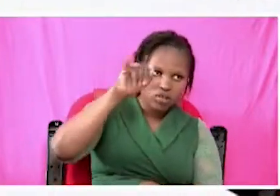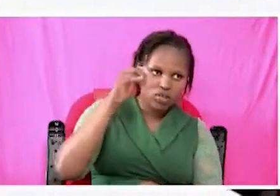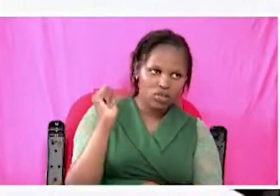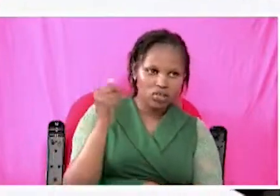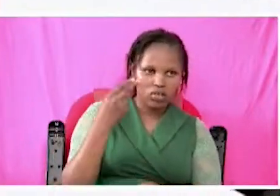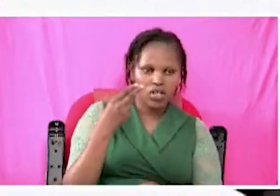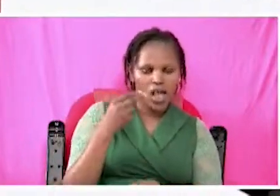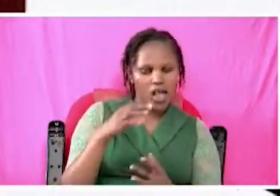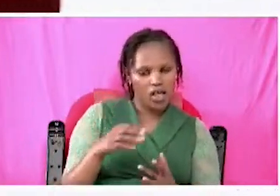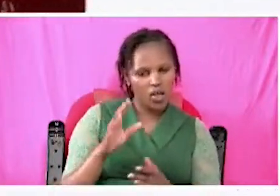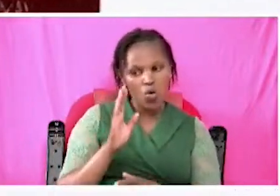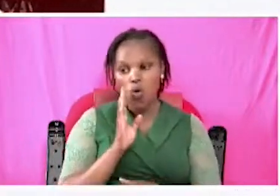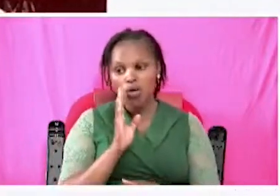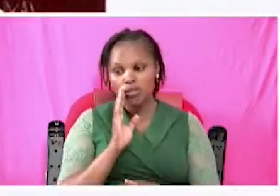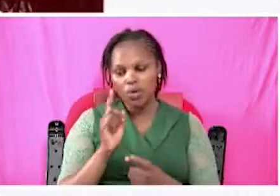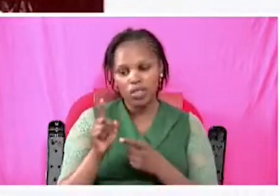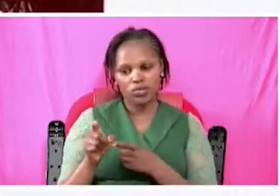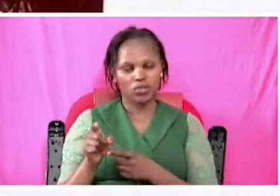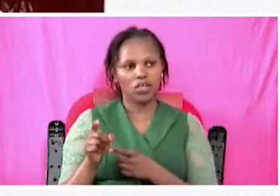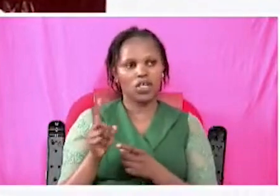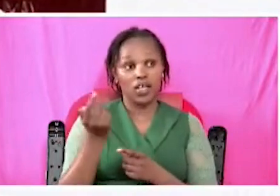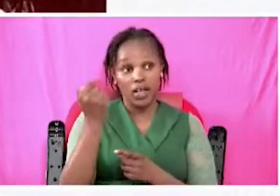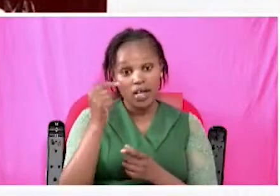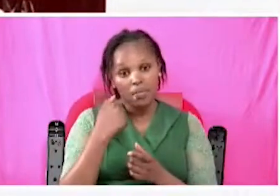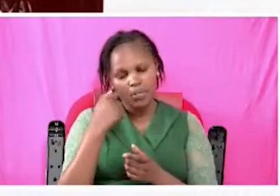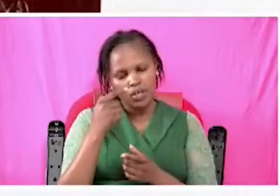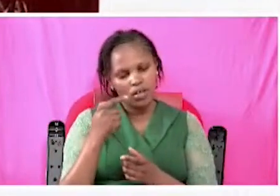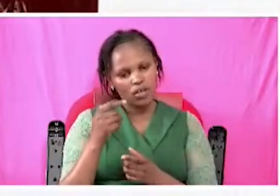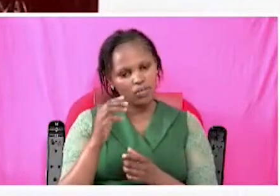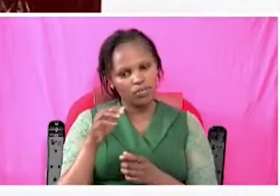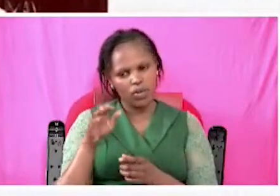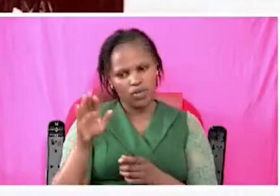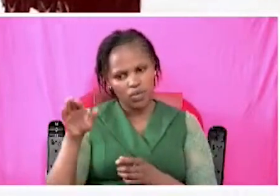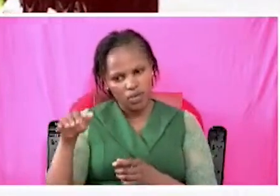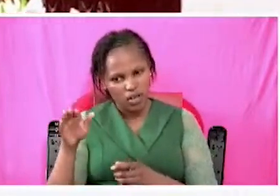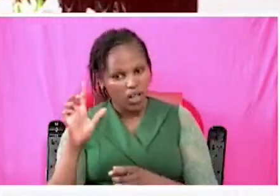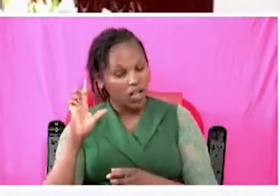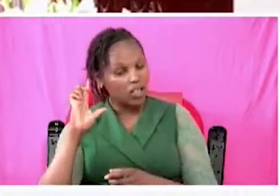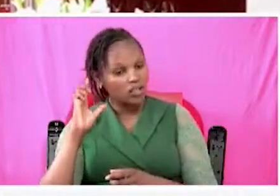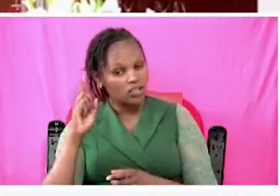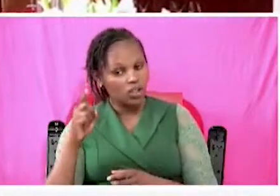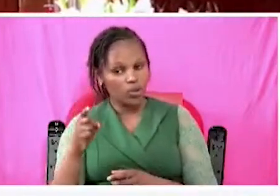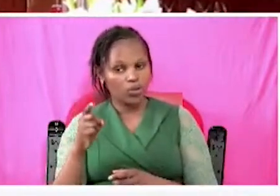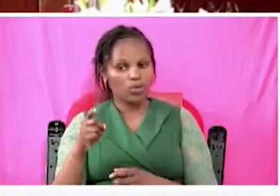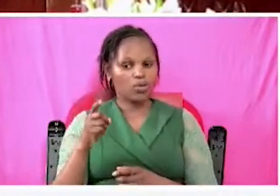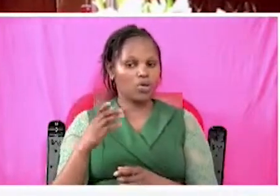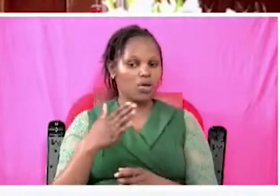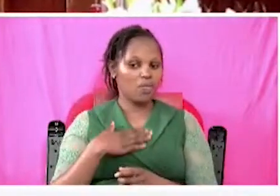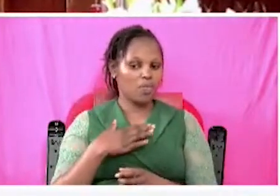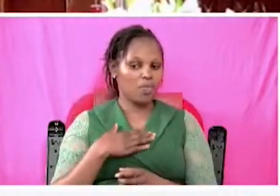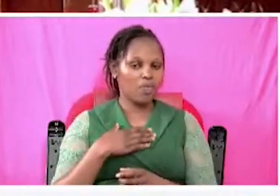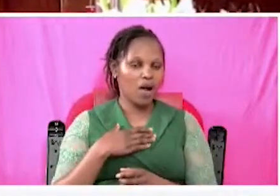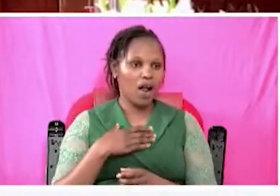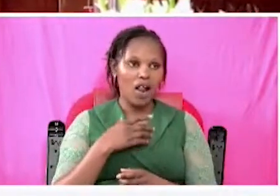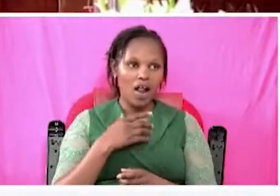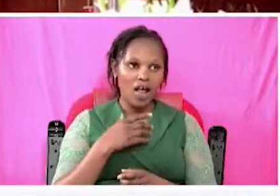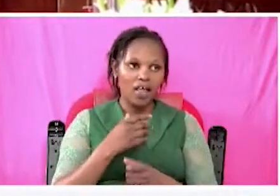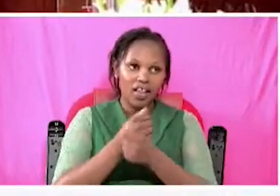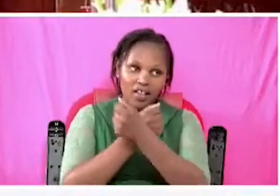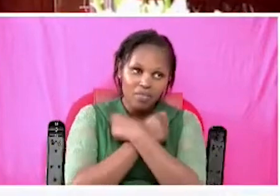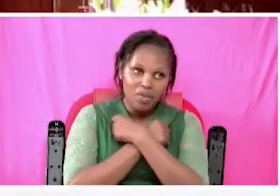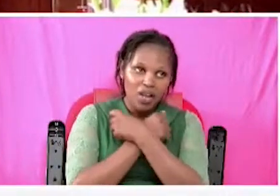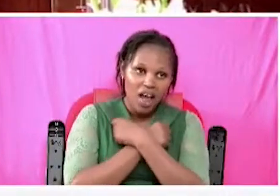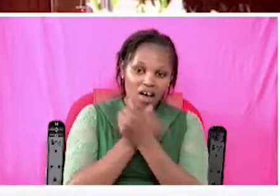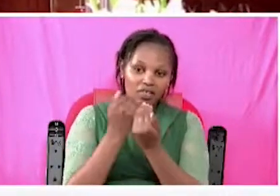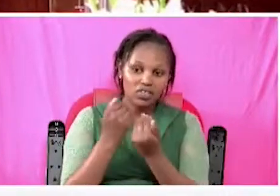him. He comes and says, hey, listen, you are my beloved child.